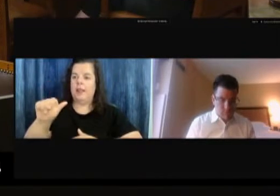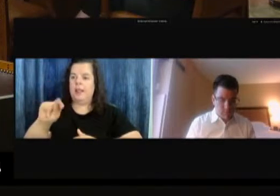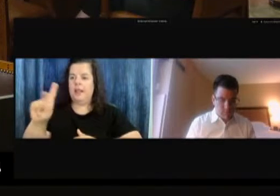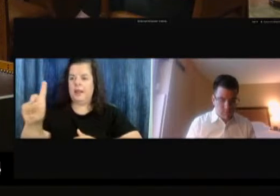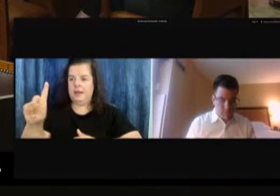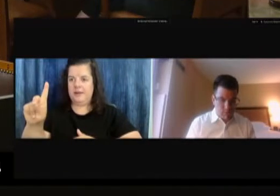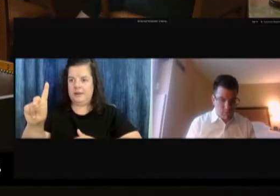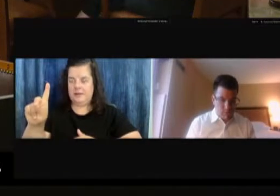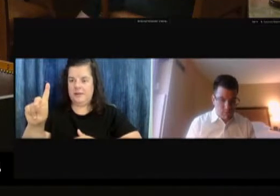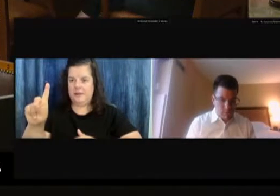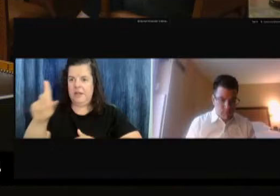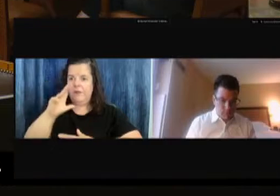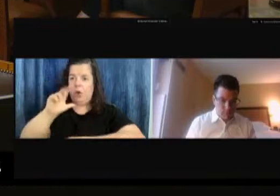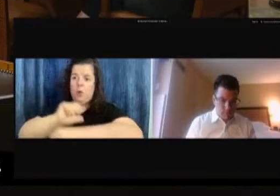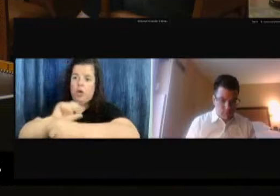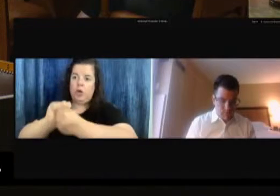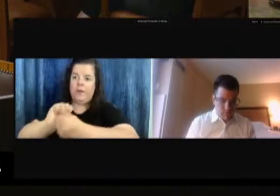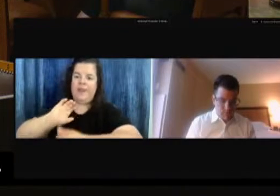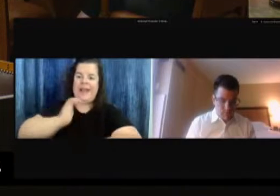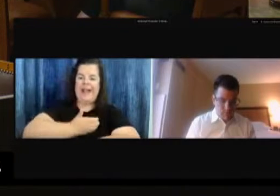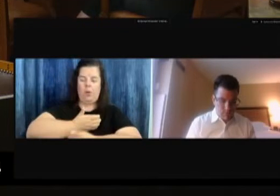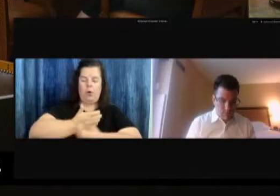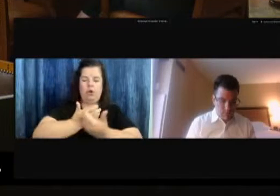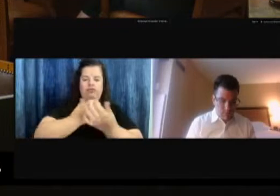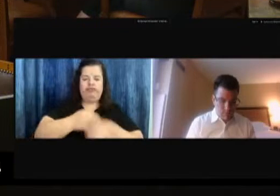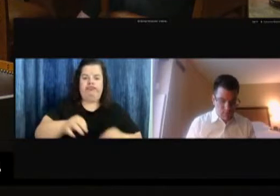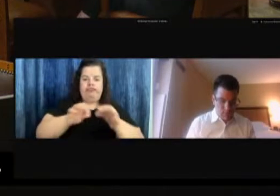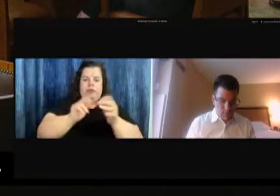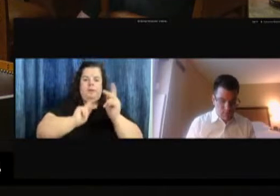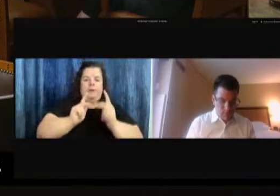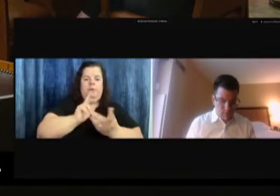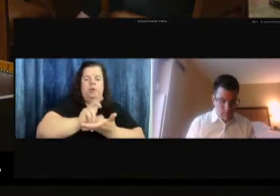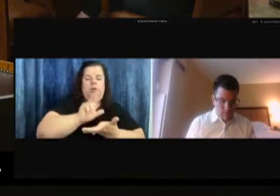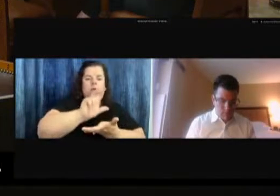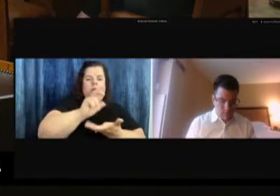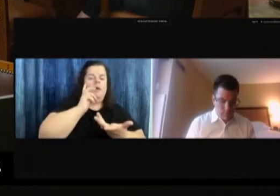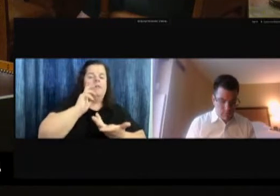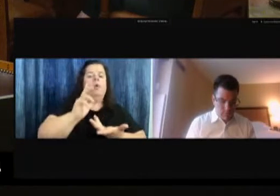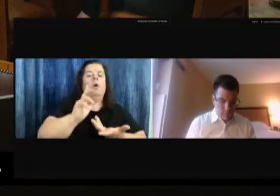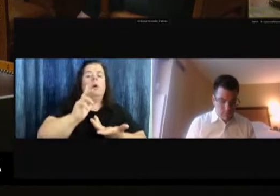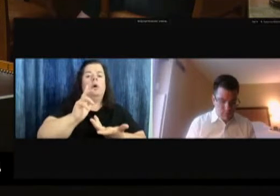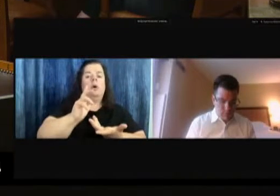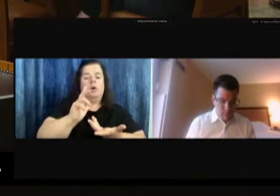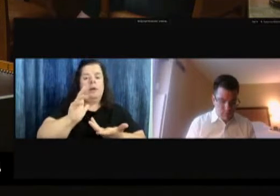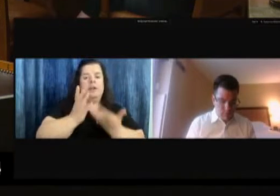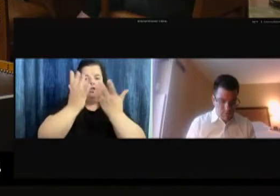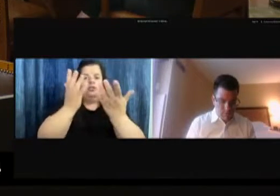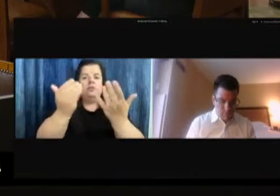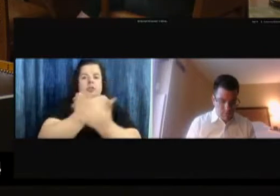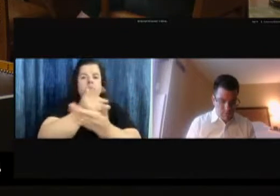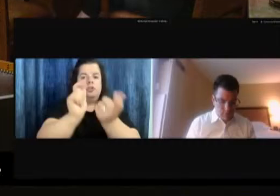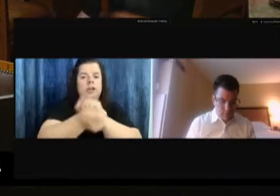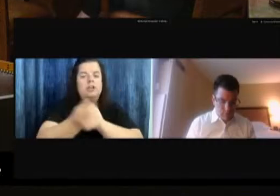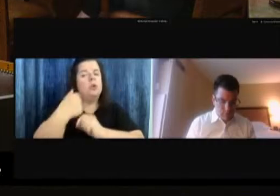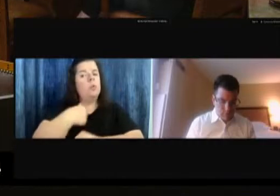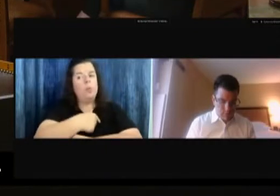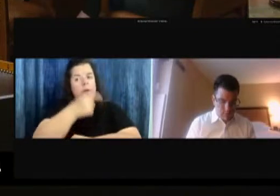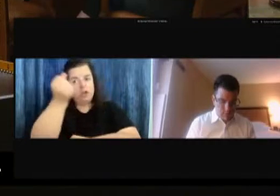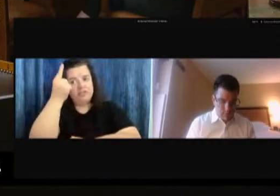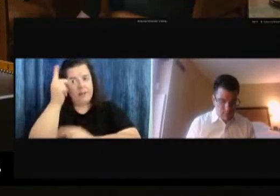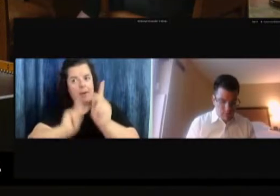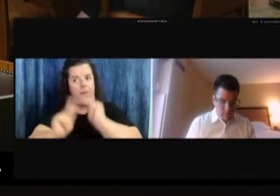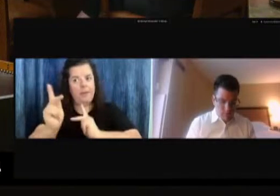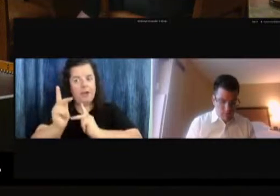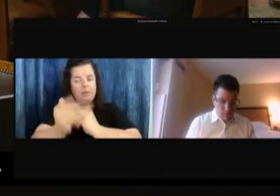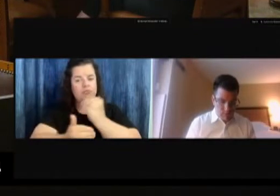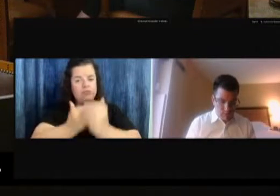for working with our stakeholders to introduce this adjustment. We understand there's always been a public process. I know I presented